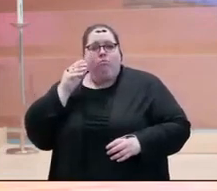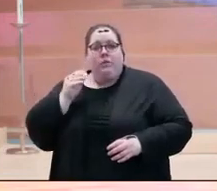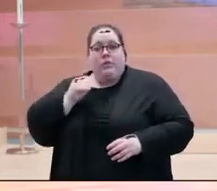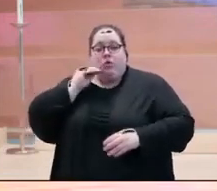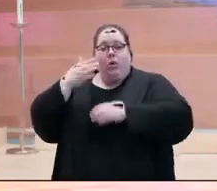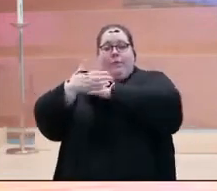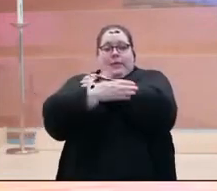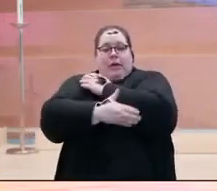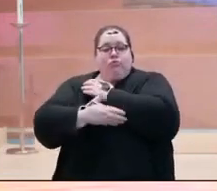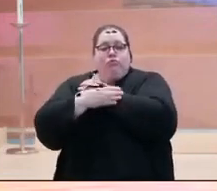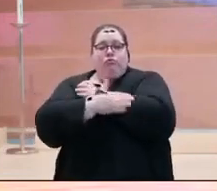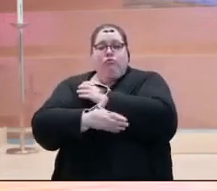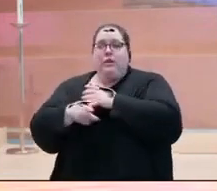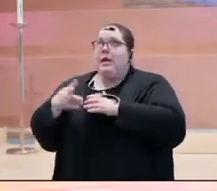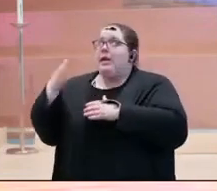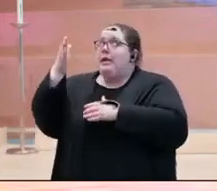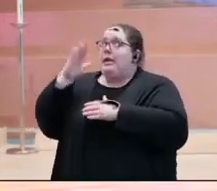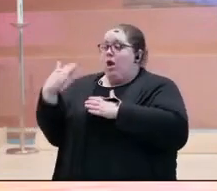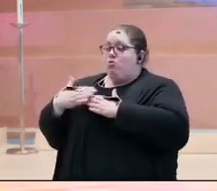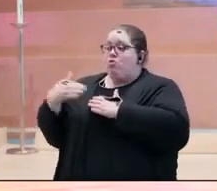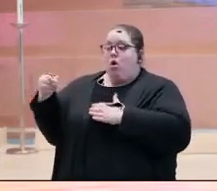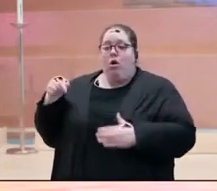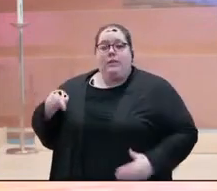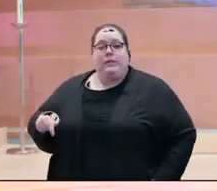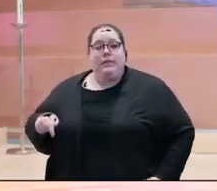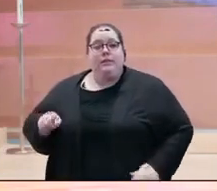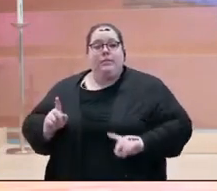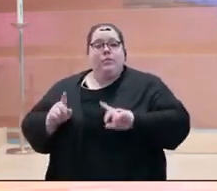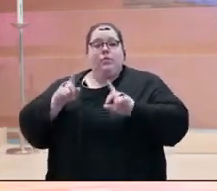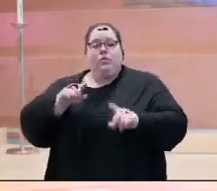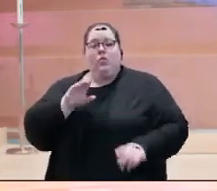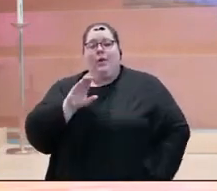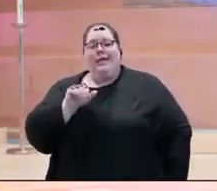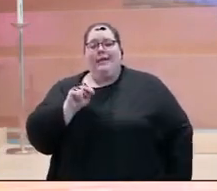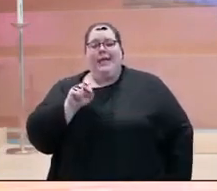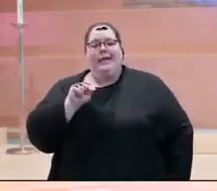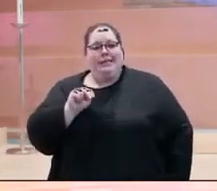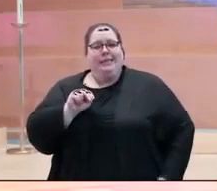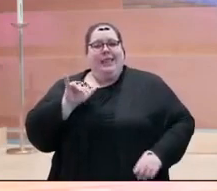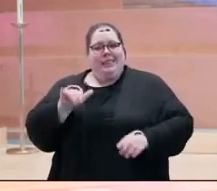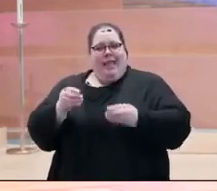his family by God to go to the land of Canaan. And so